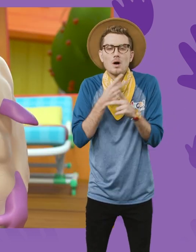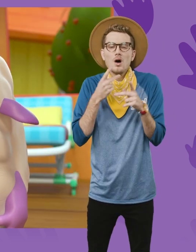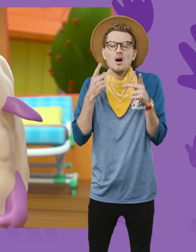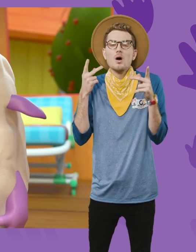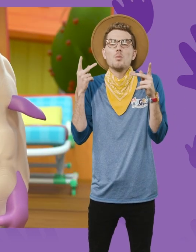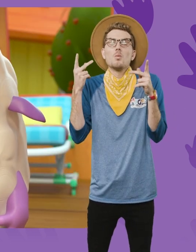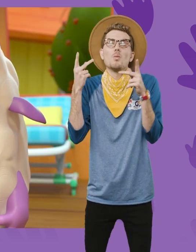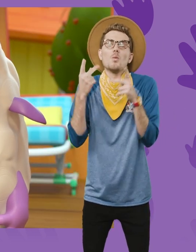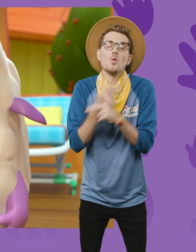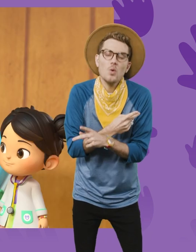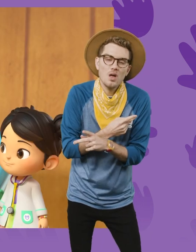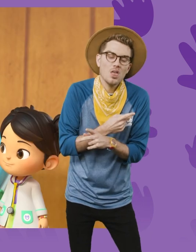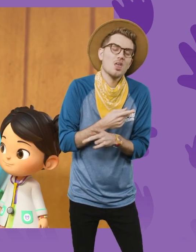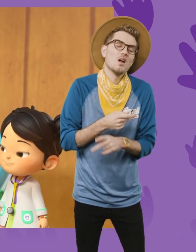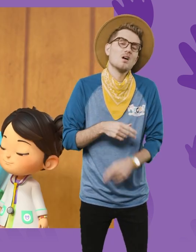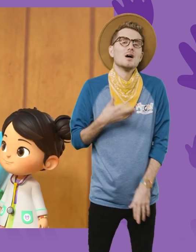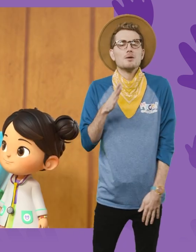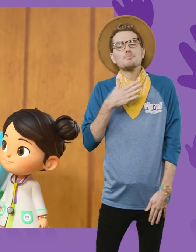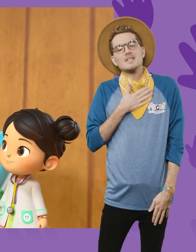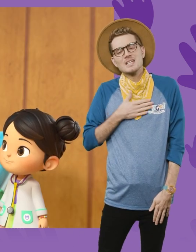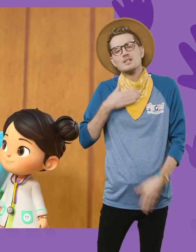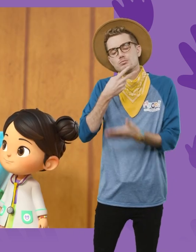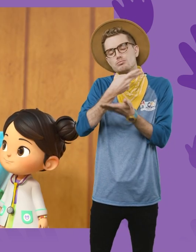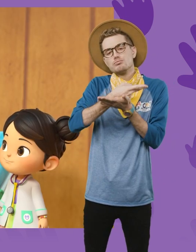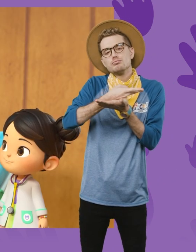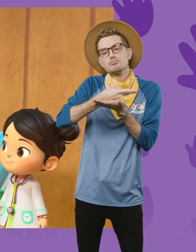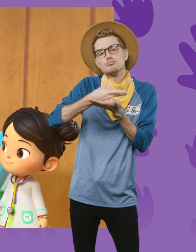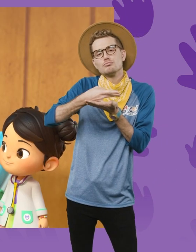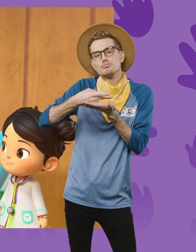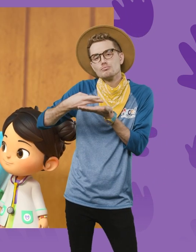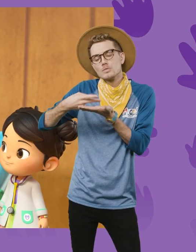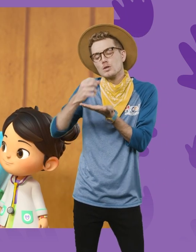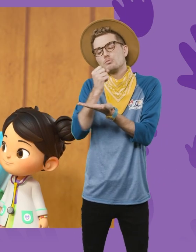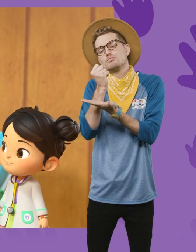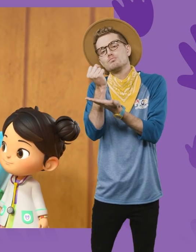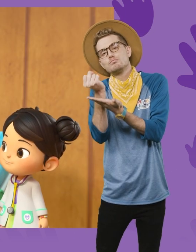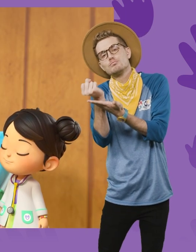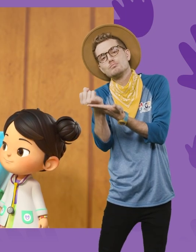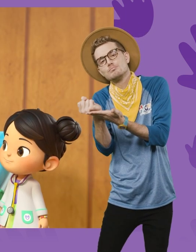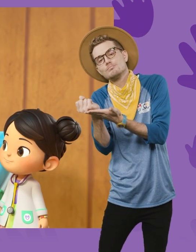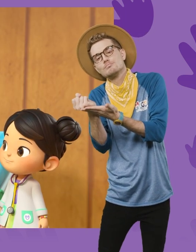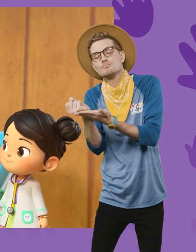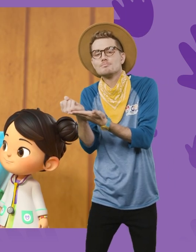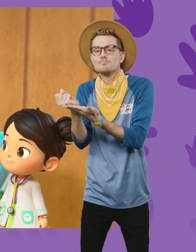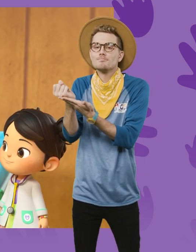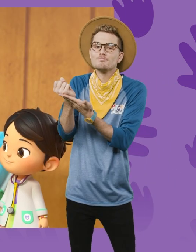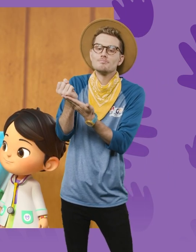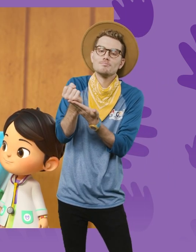Lie down and rest.